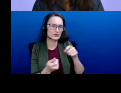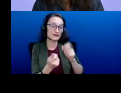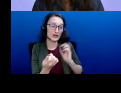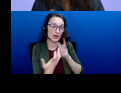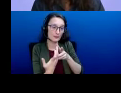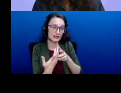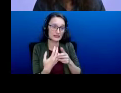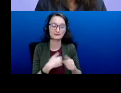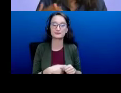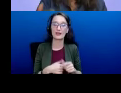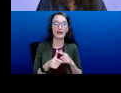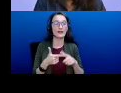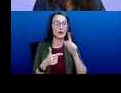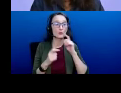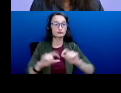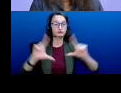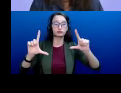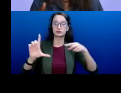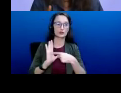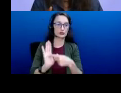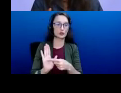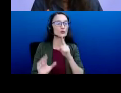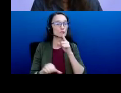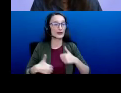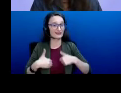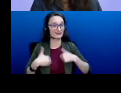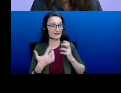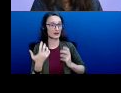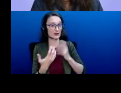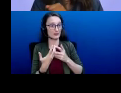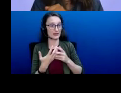Then they're going to give you back some real-life accommodation examples.